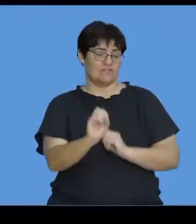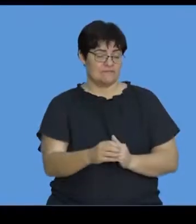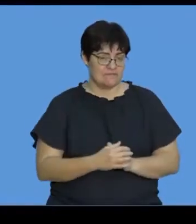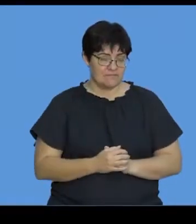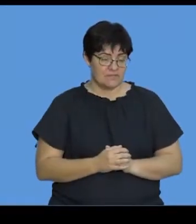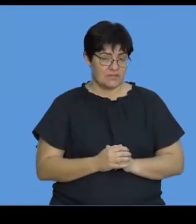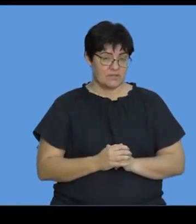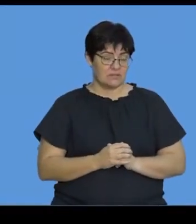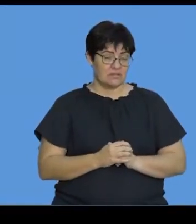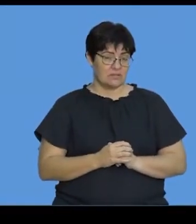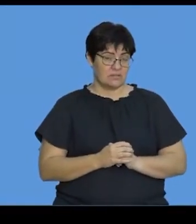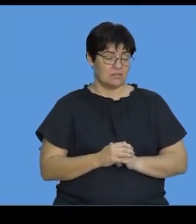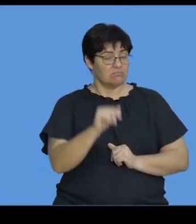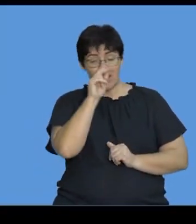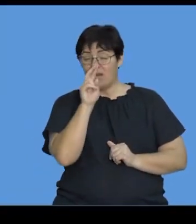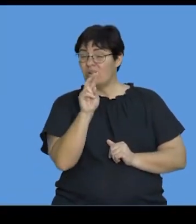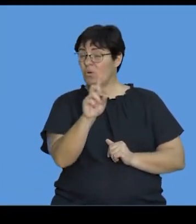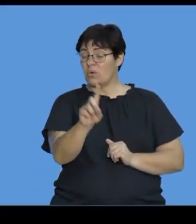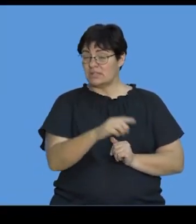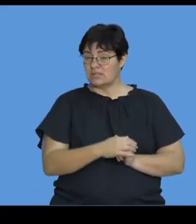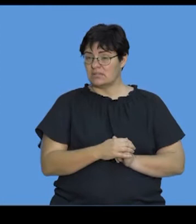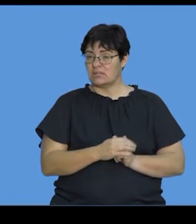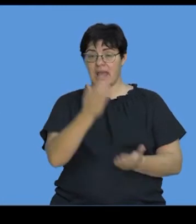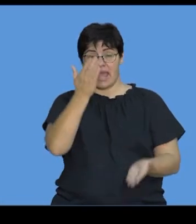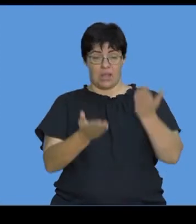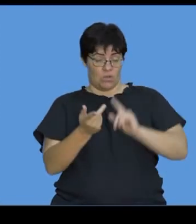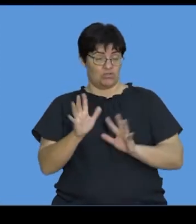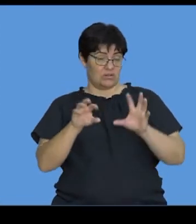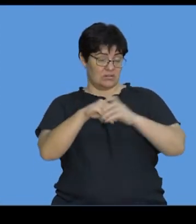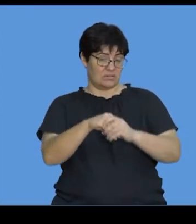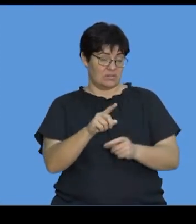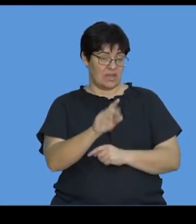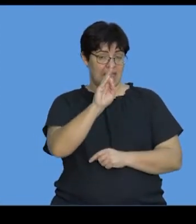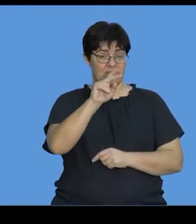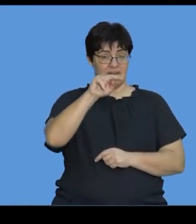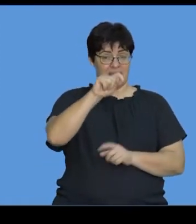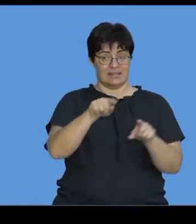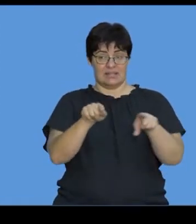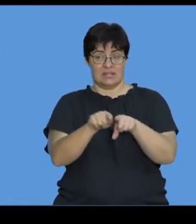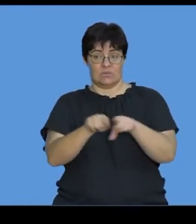But if I look at it in terms of this equation,